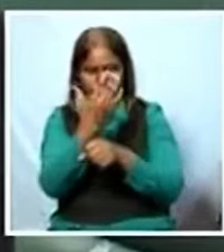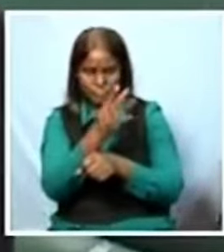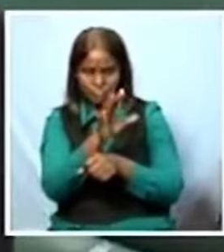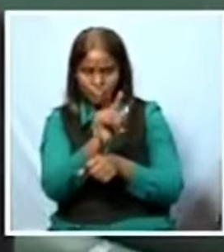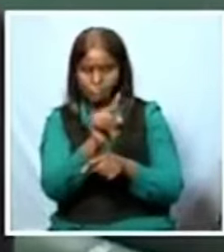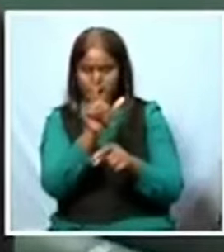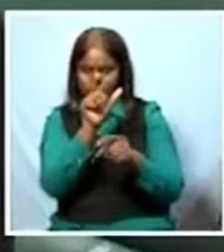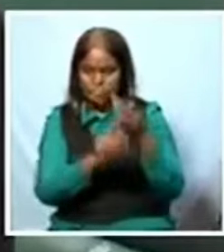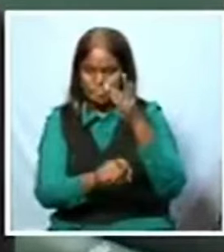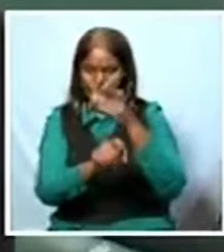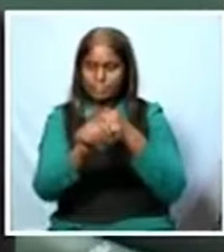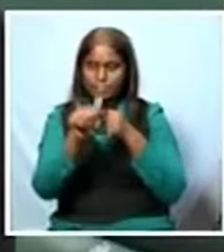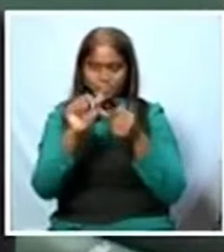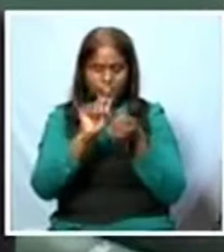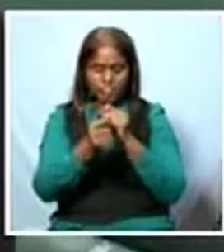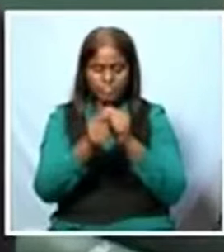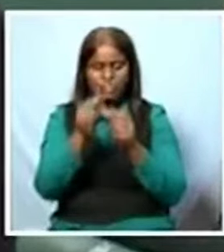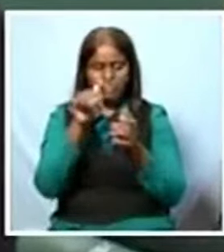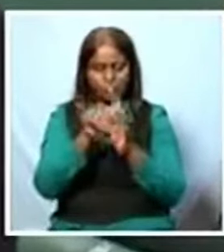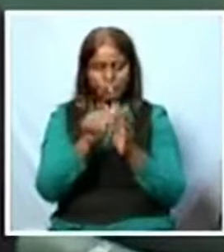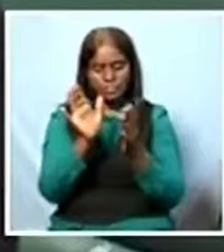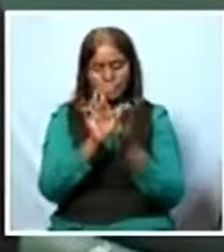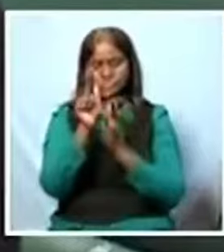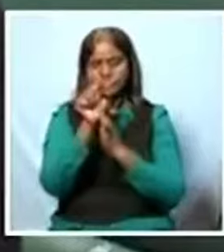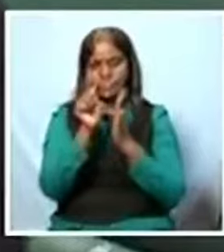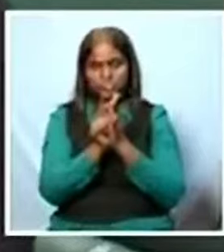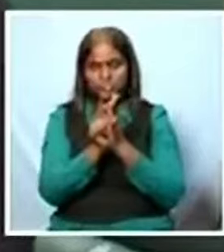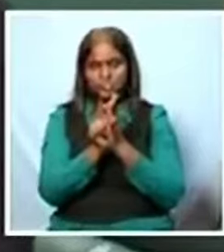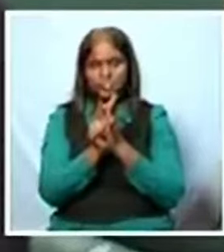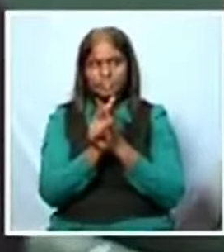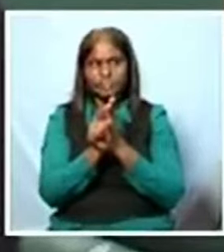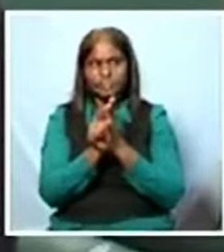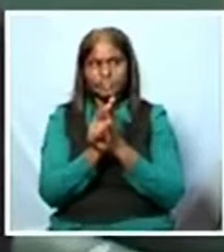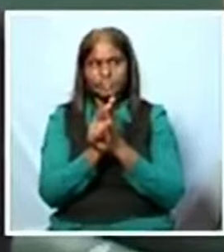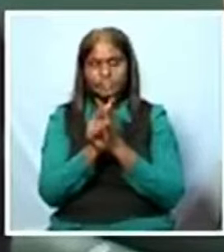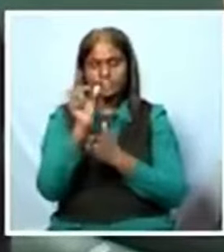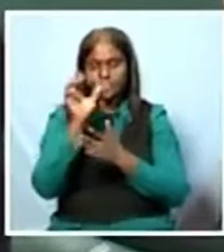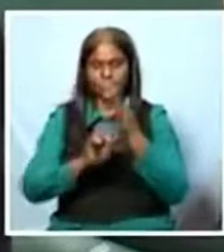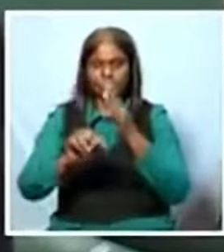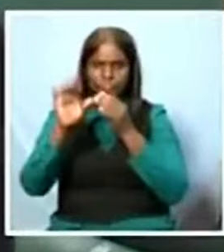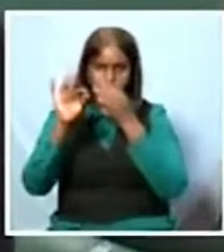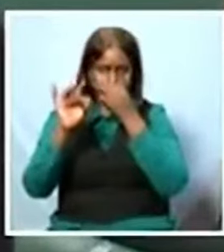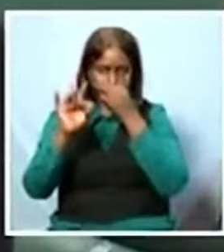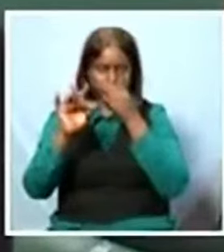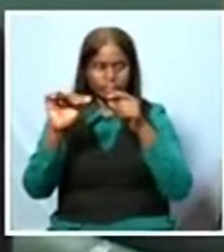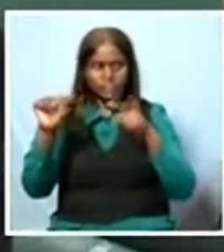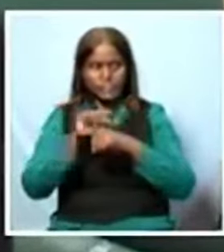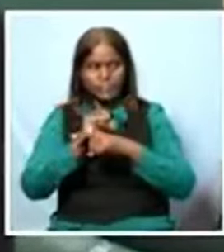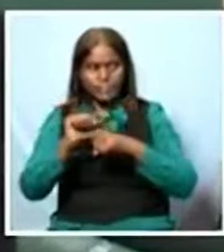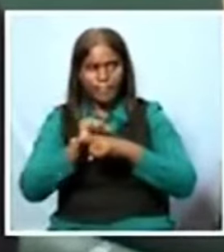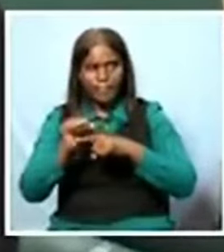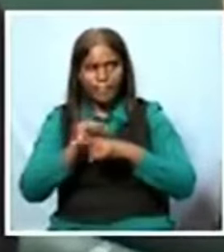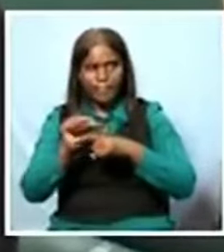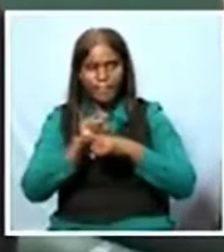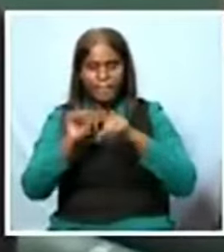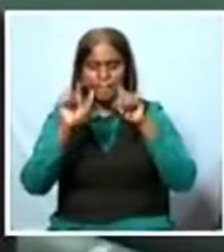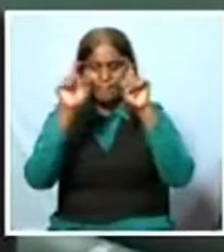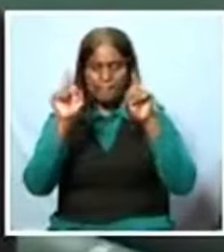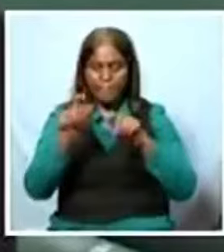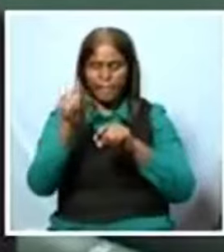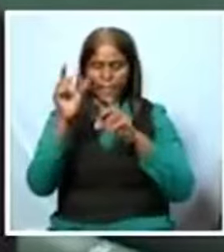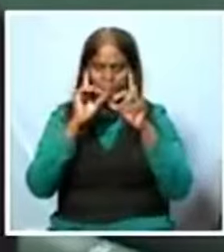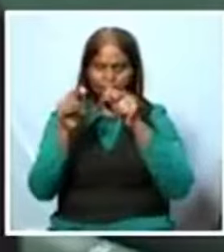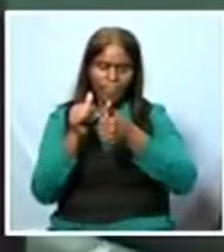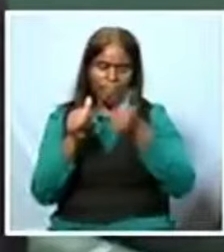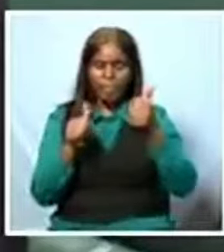affirmative. Clause 17 as amended is ordered to stand part of the bill. Clause 18, practicing certificate. Any debate